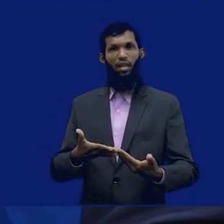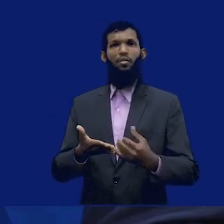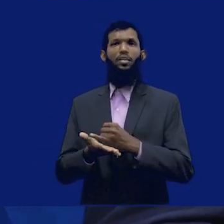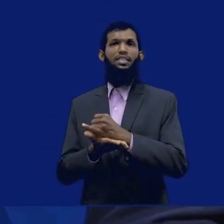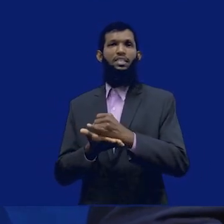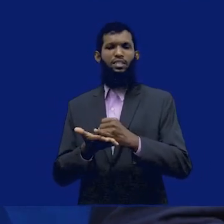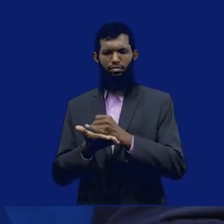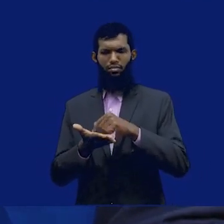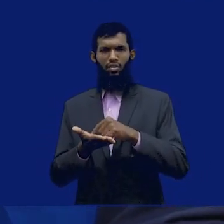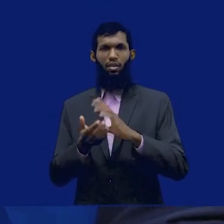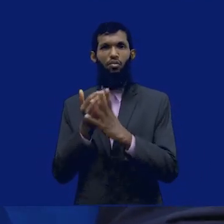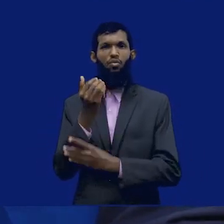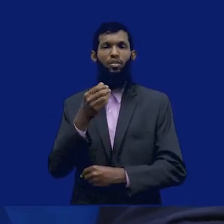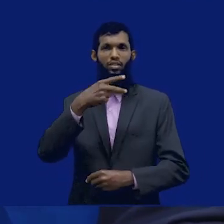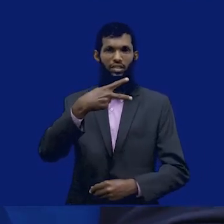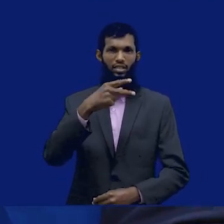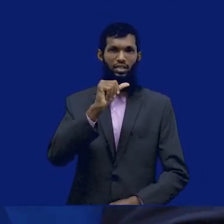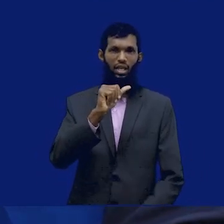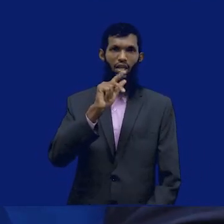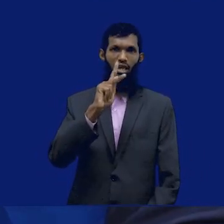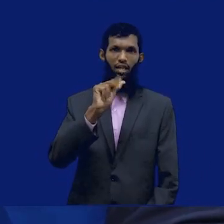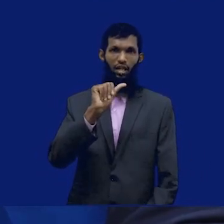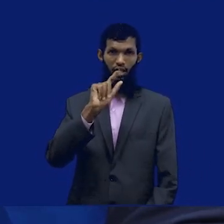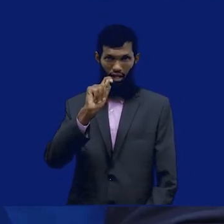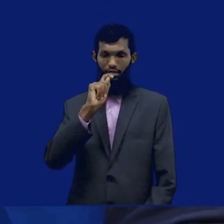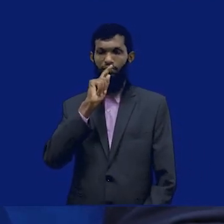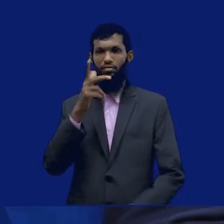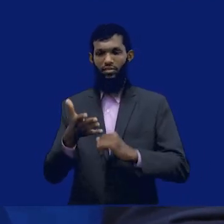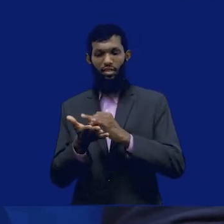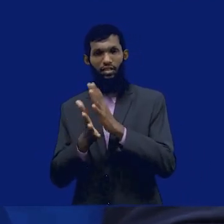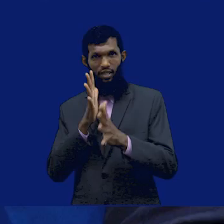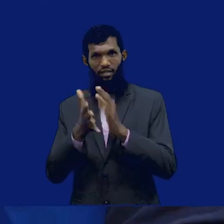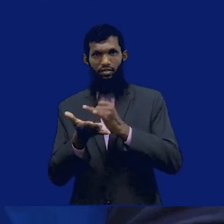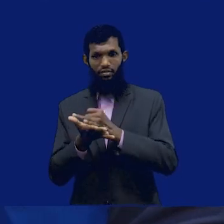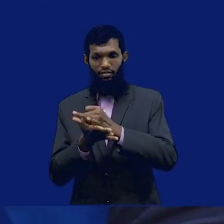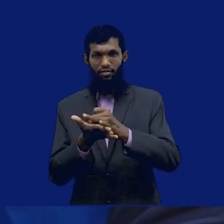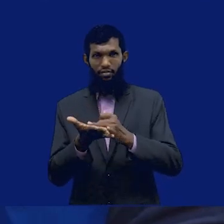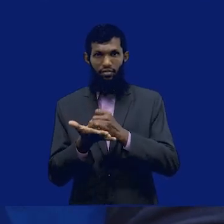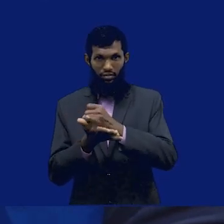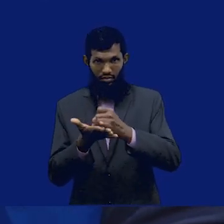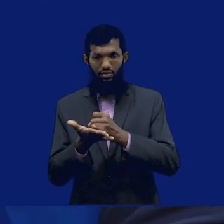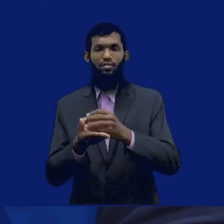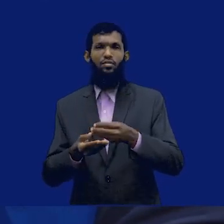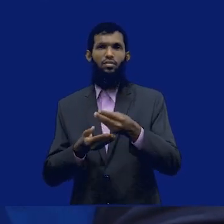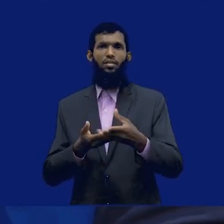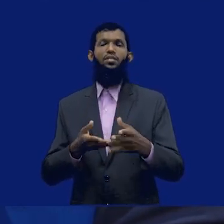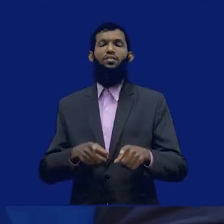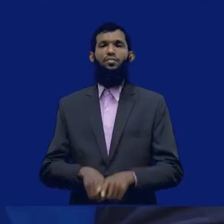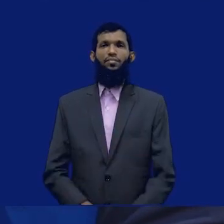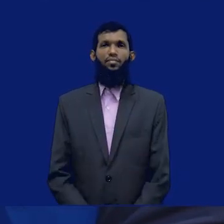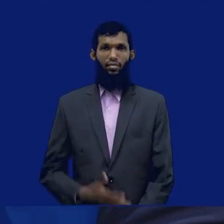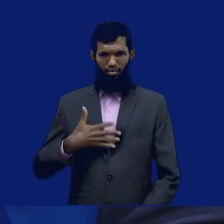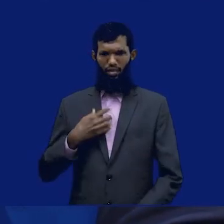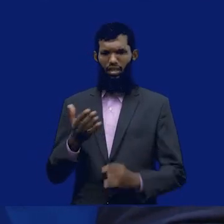zakat. So what is zakat? Zakat is something that Allah subhanahu wa ta'ala has ordained, and it